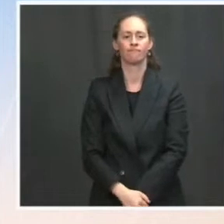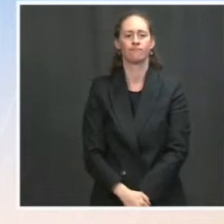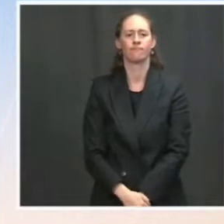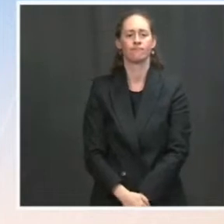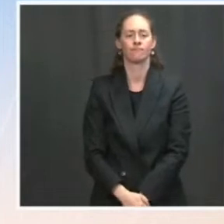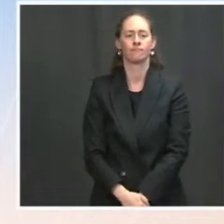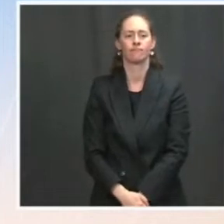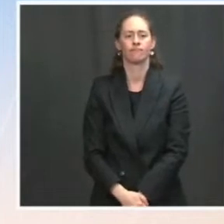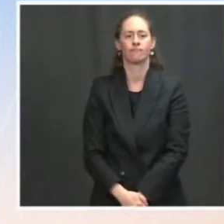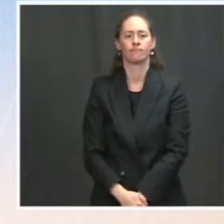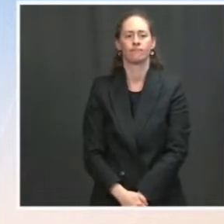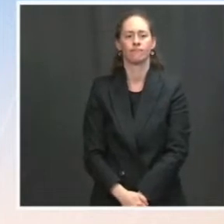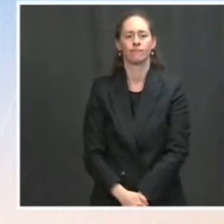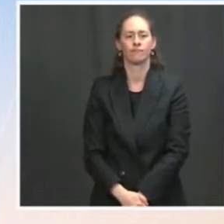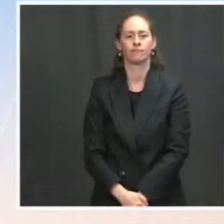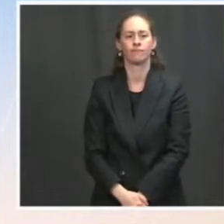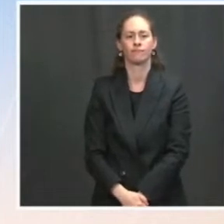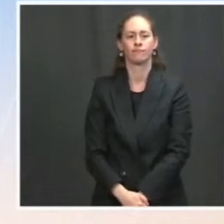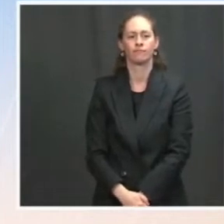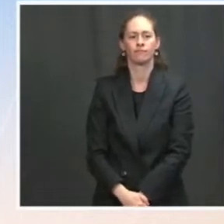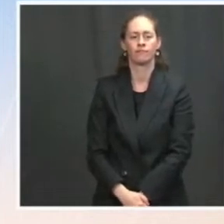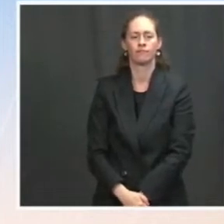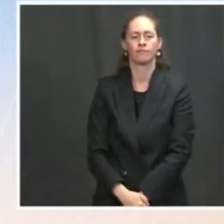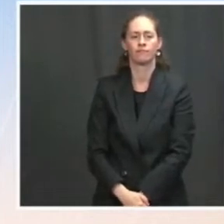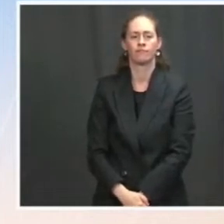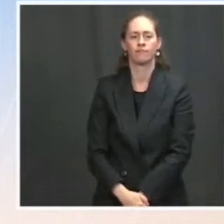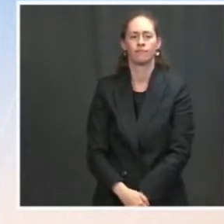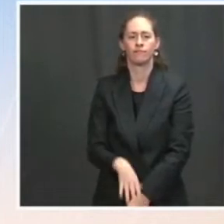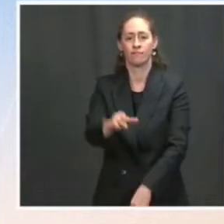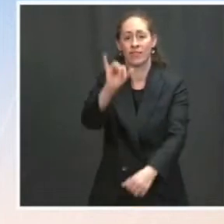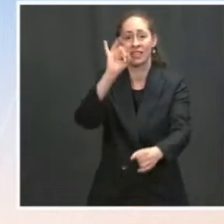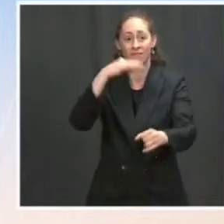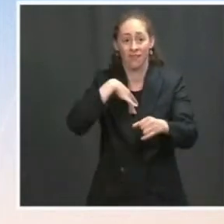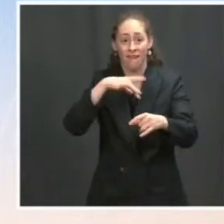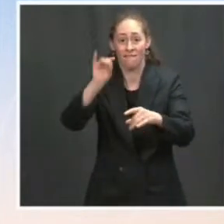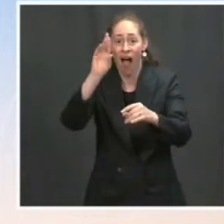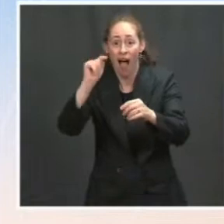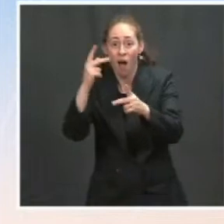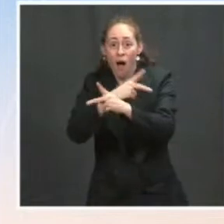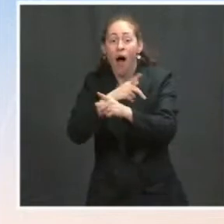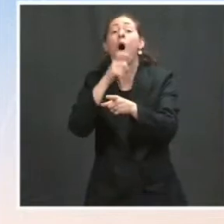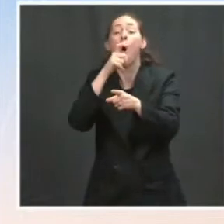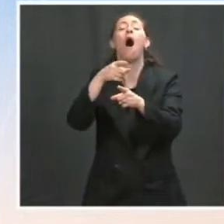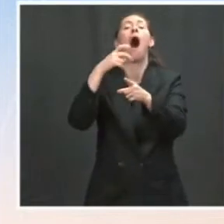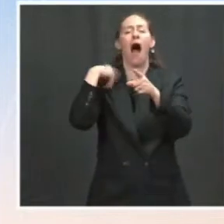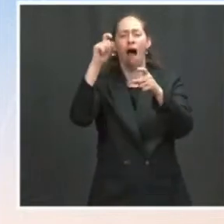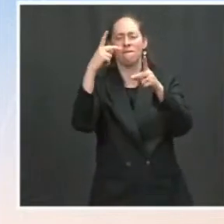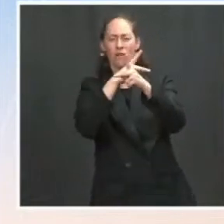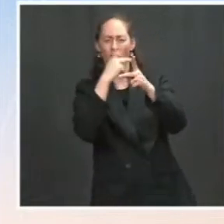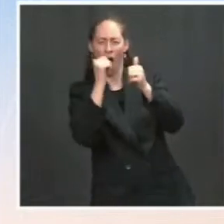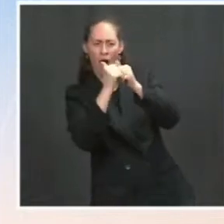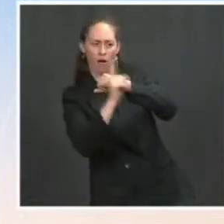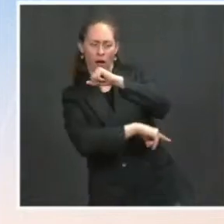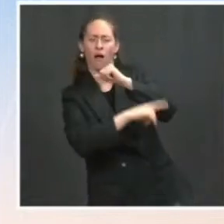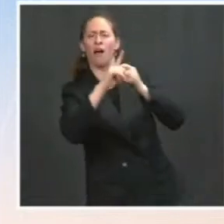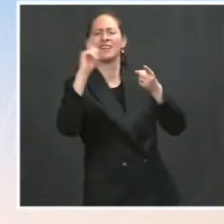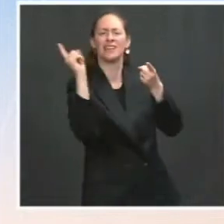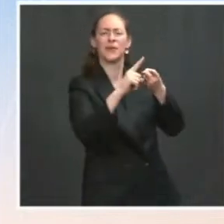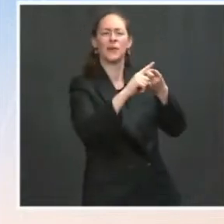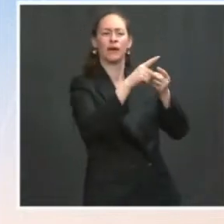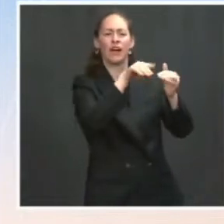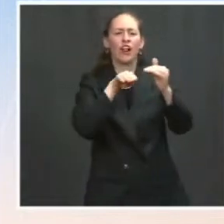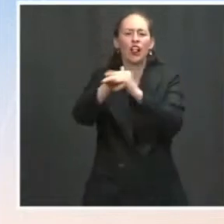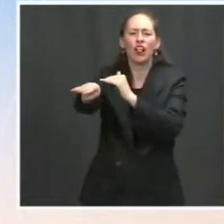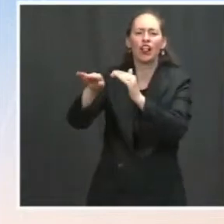ransomware. And to your second point regarding the concerns on the connection between the information technology and the operational technology side of a